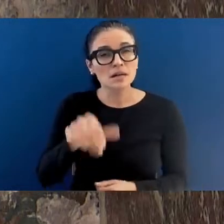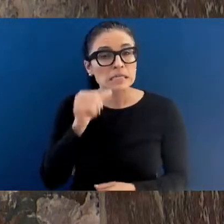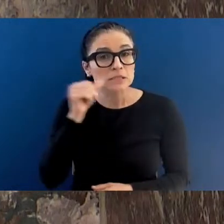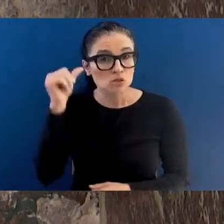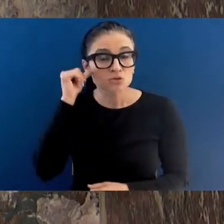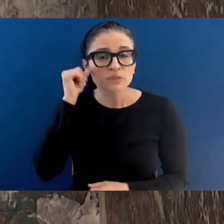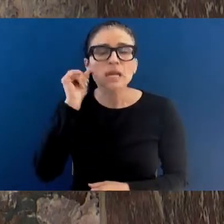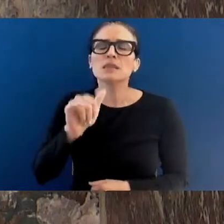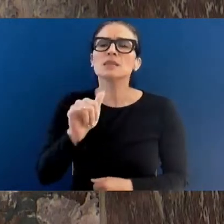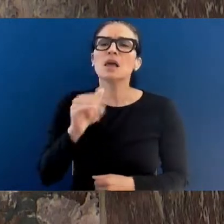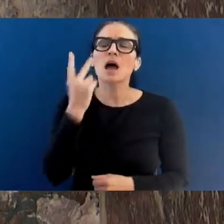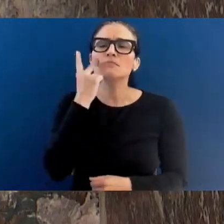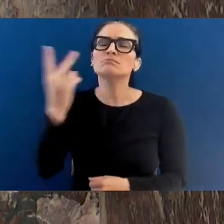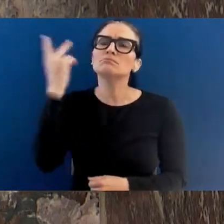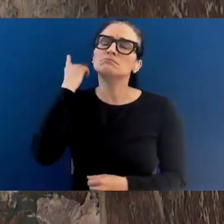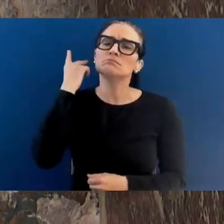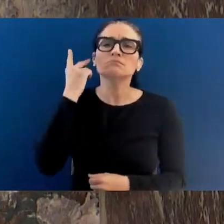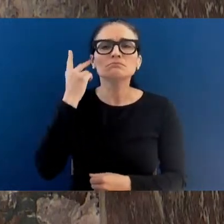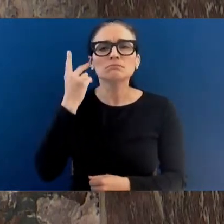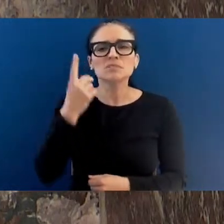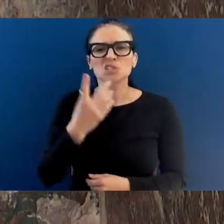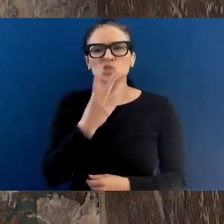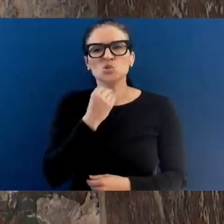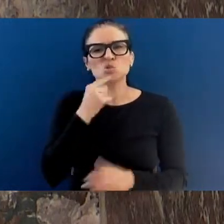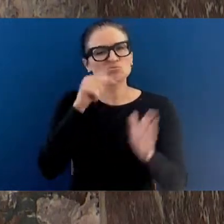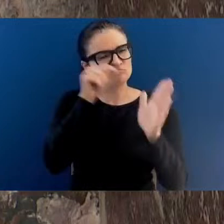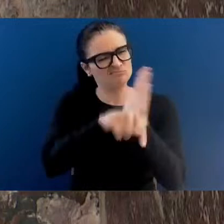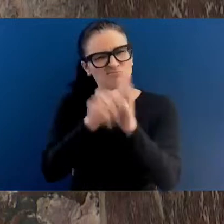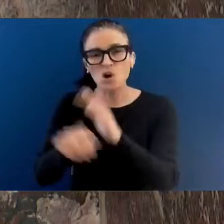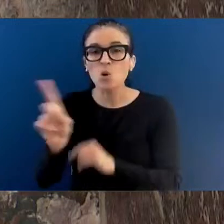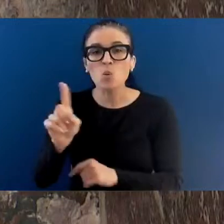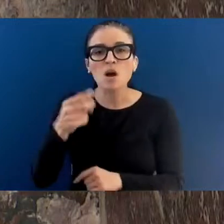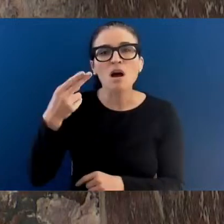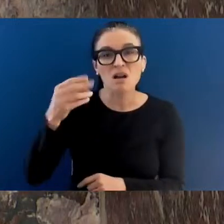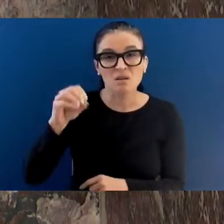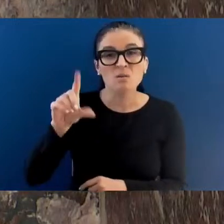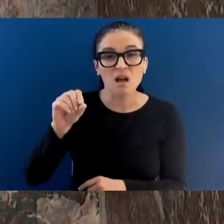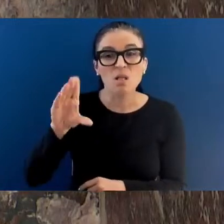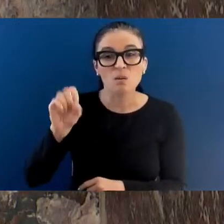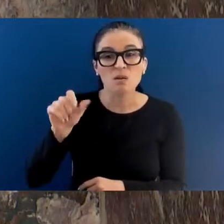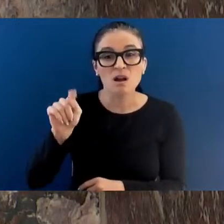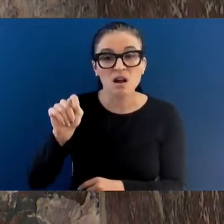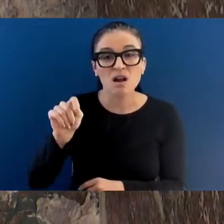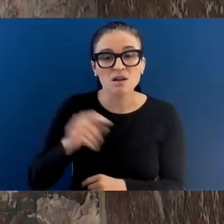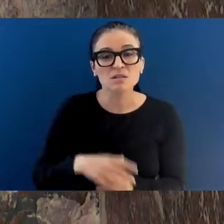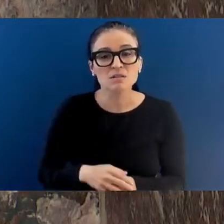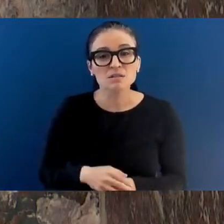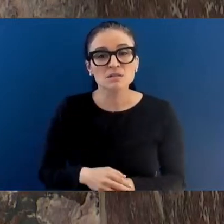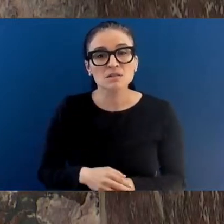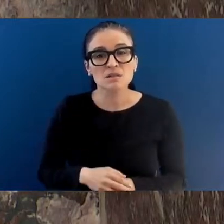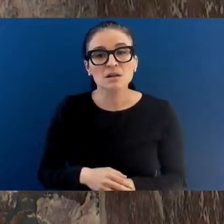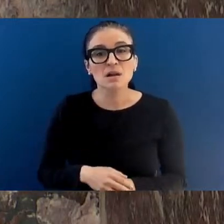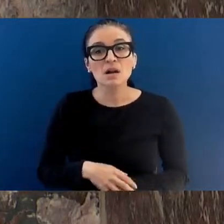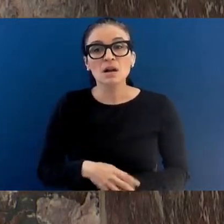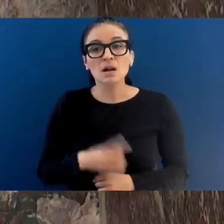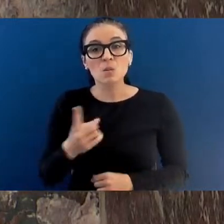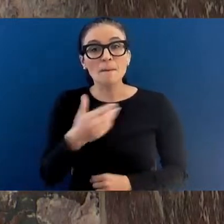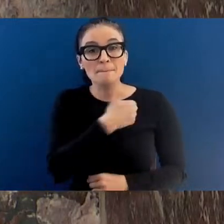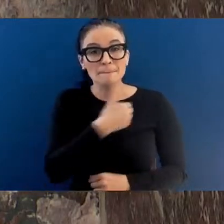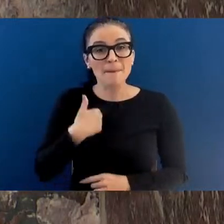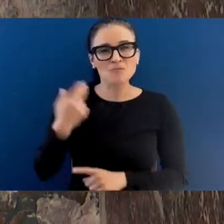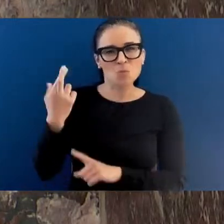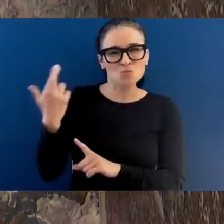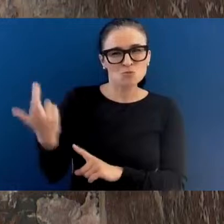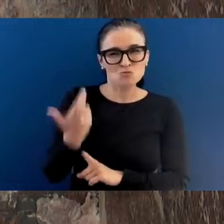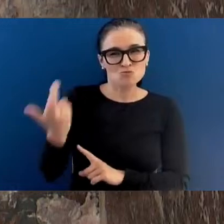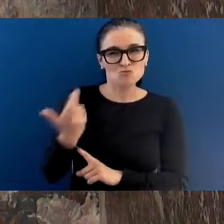Richmond, Queensborough, made deeply offensive remarks. He tokenized Jews, and he called concerns about anti-Semitism on